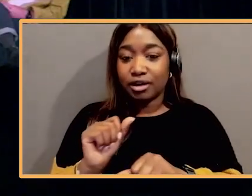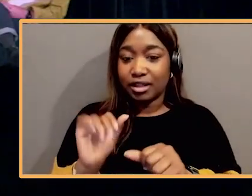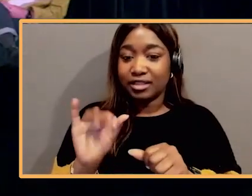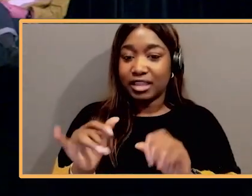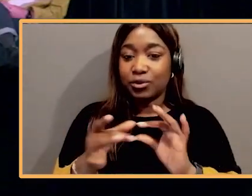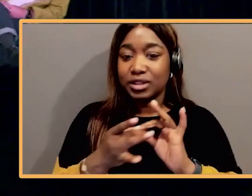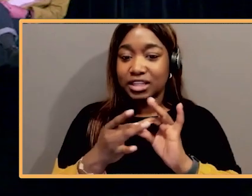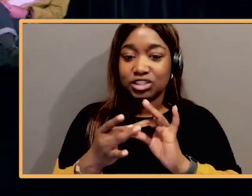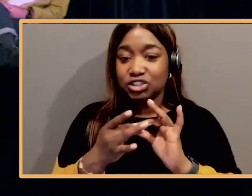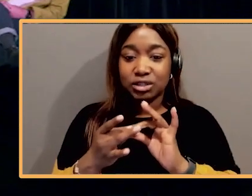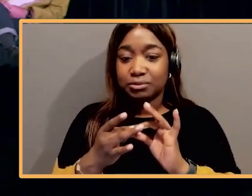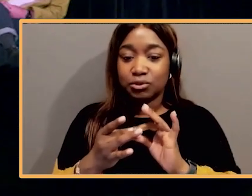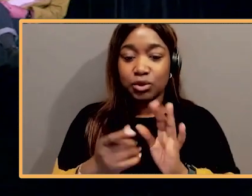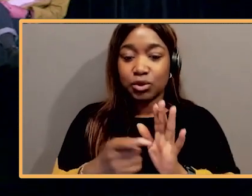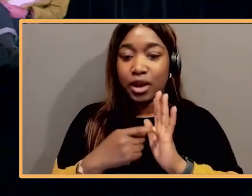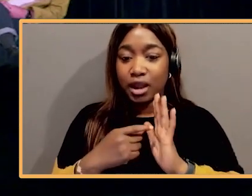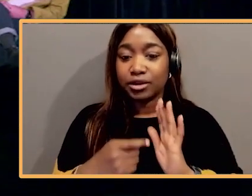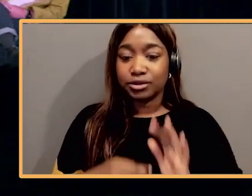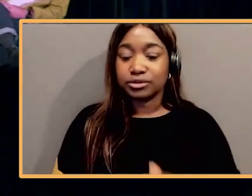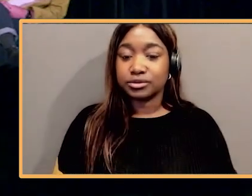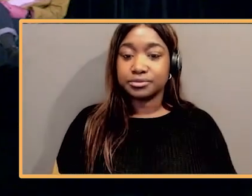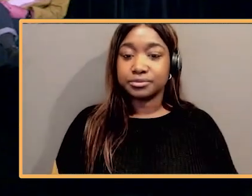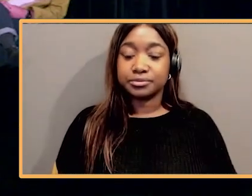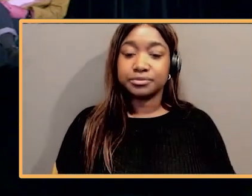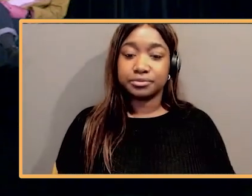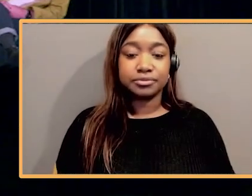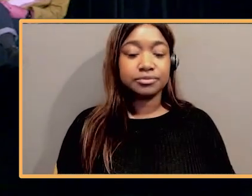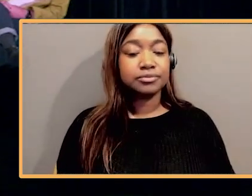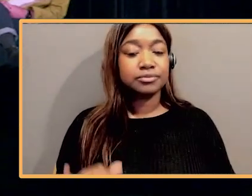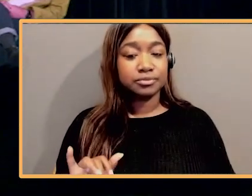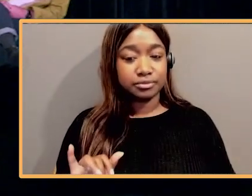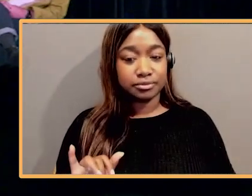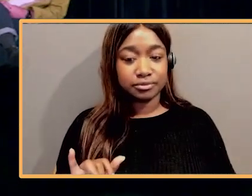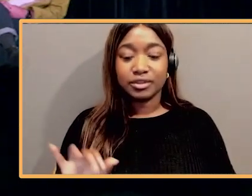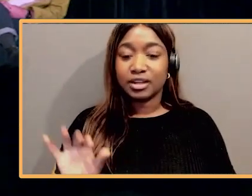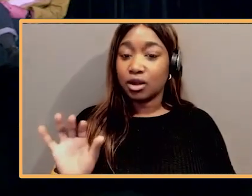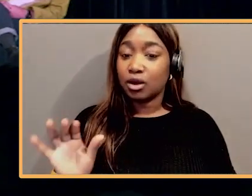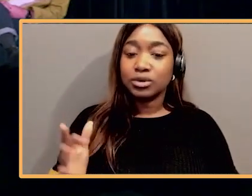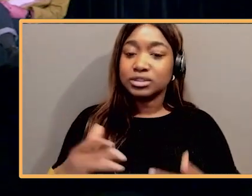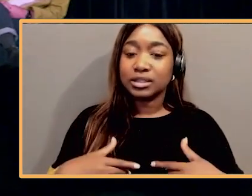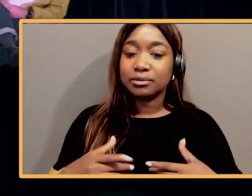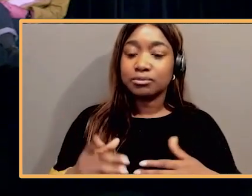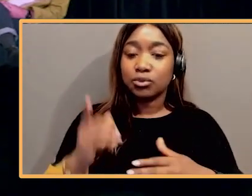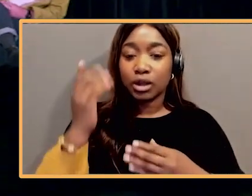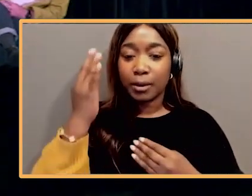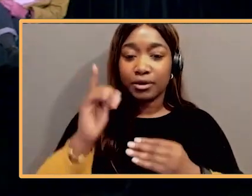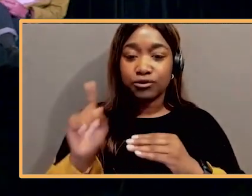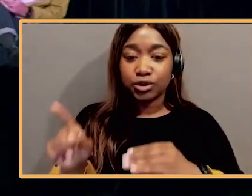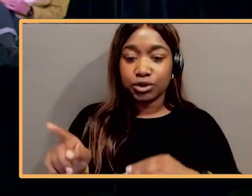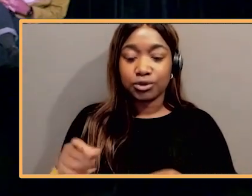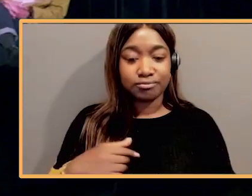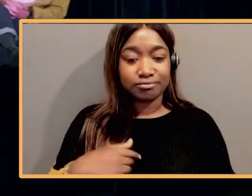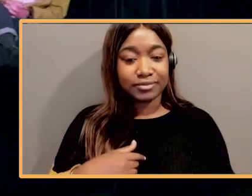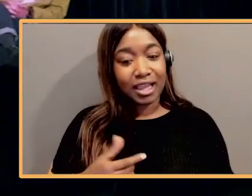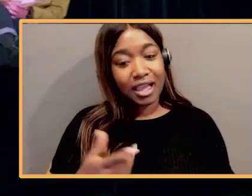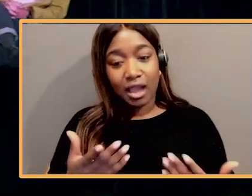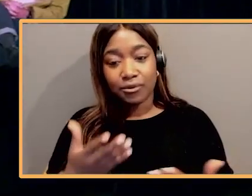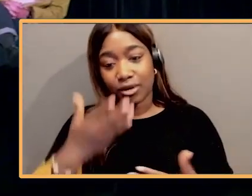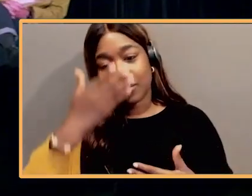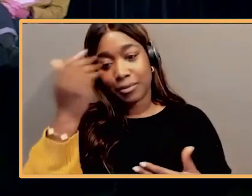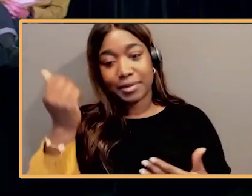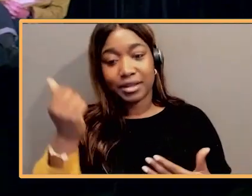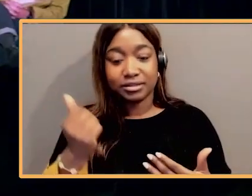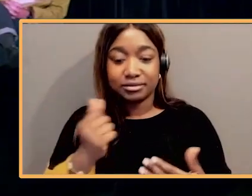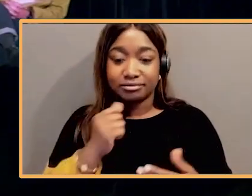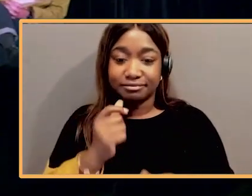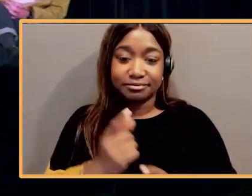relationship requires. Yeah. What's coming up for you? I'd be remiss, and probably my